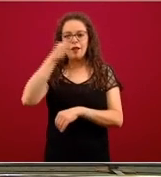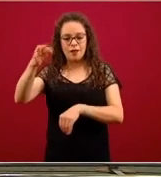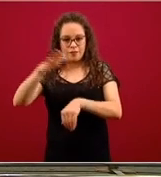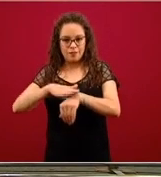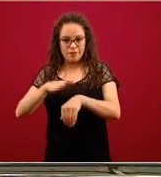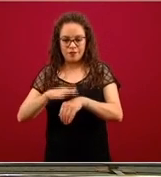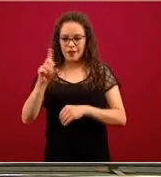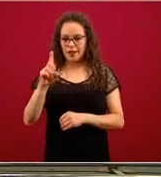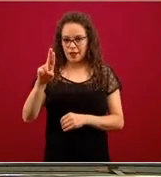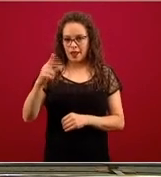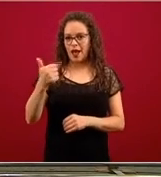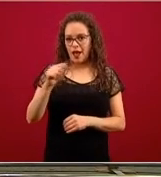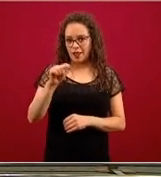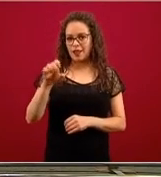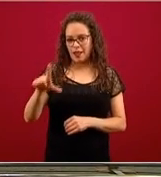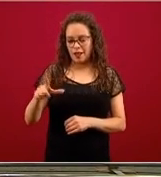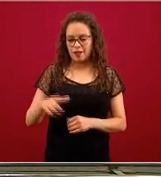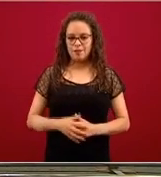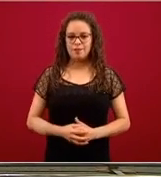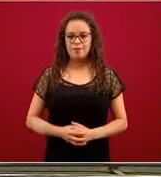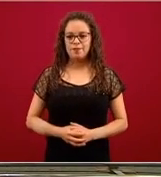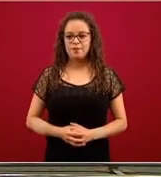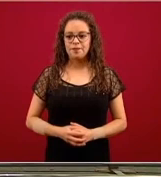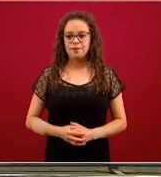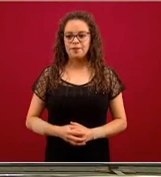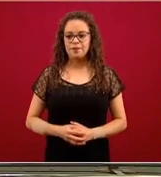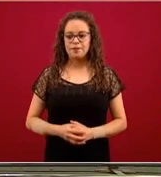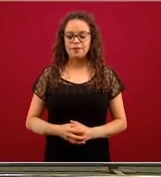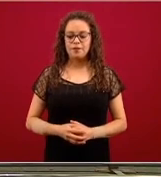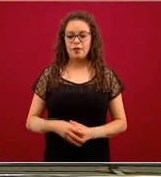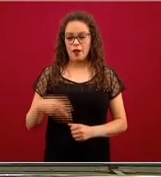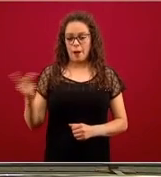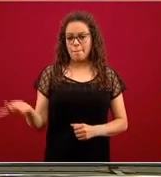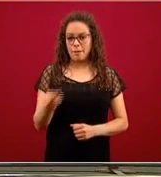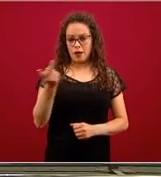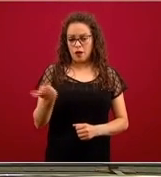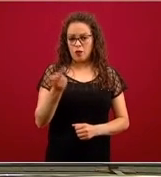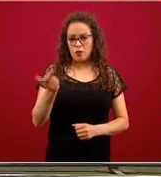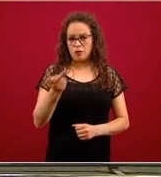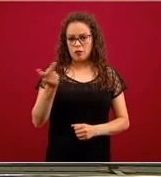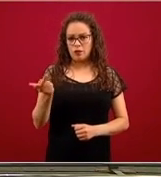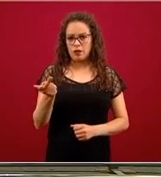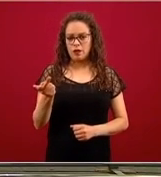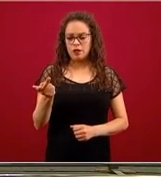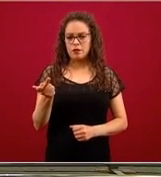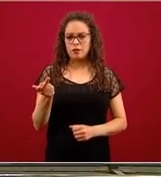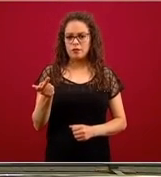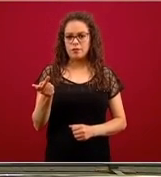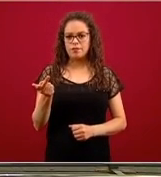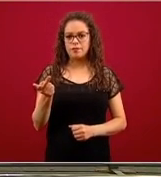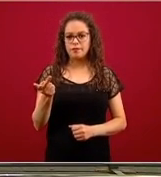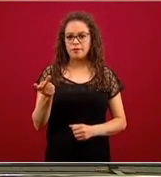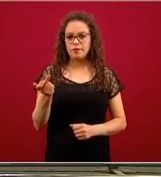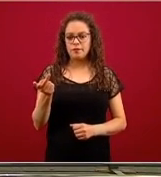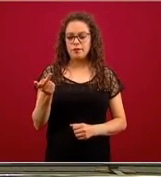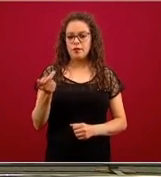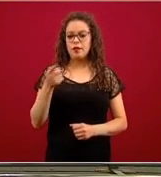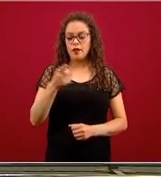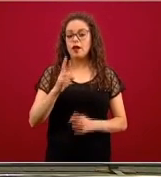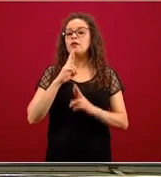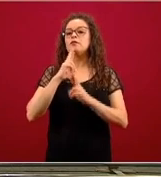maximum duration of 30 seconds, so they can also have a voice in these conferences.